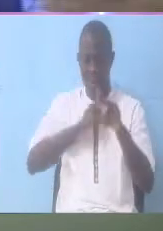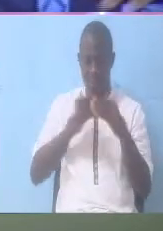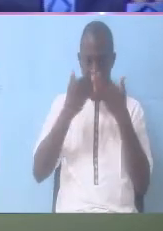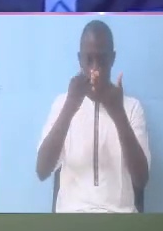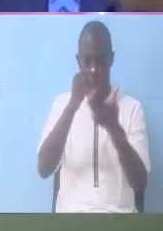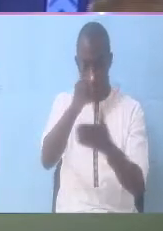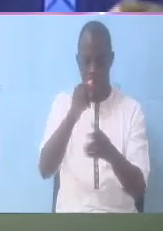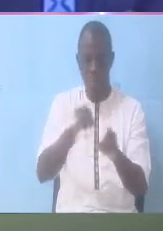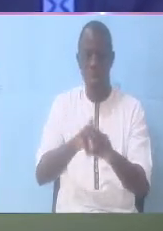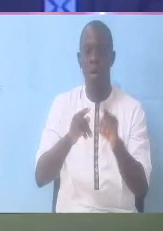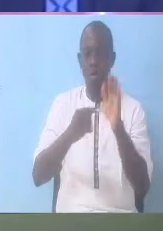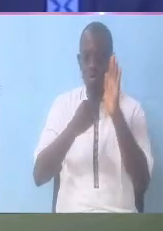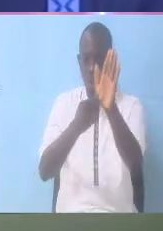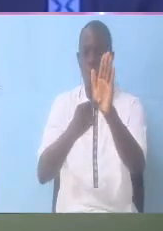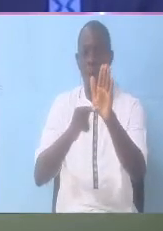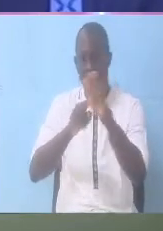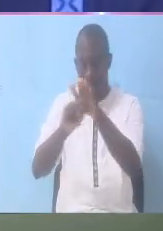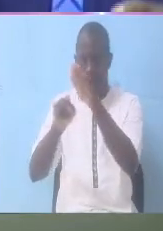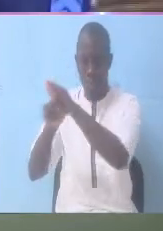example.